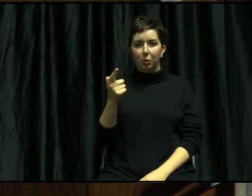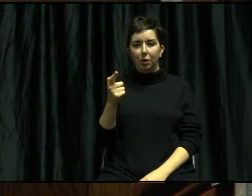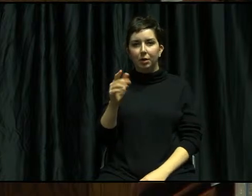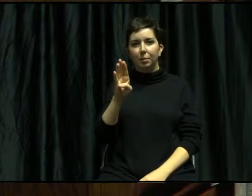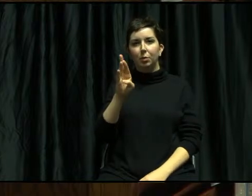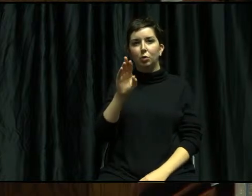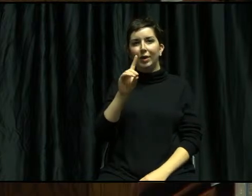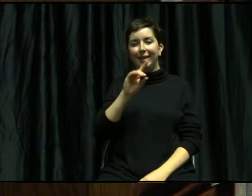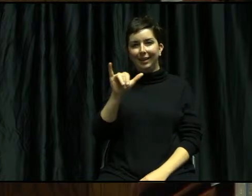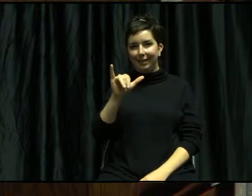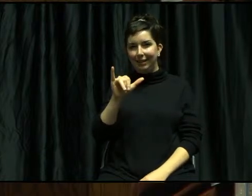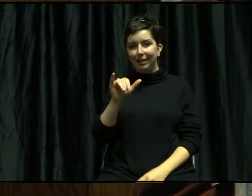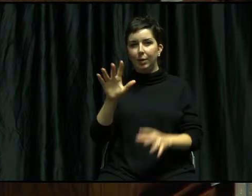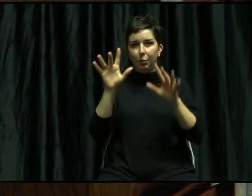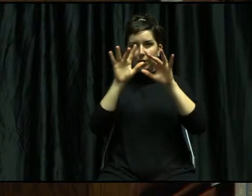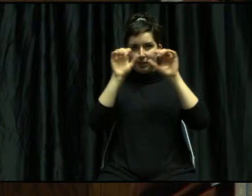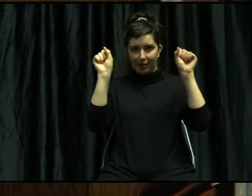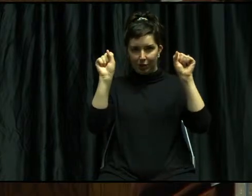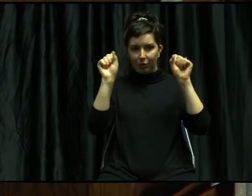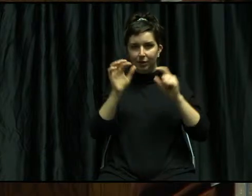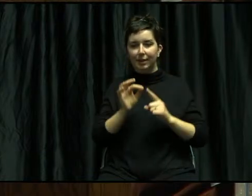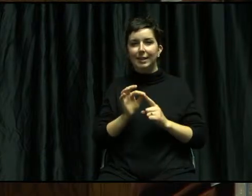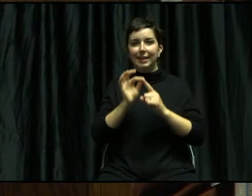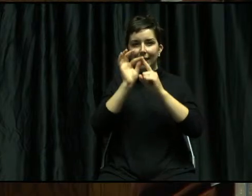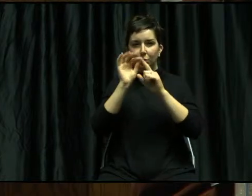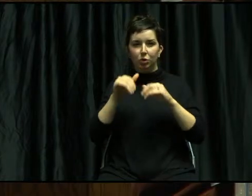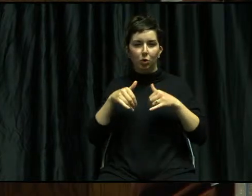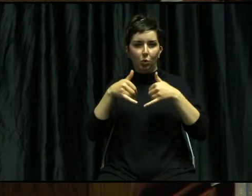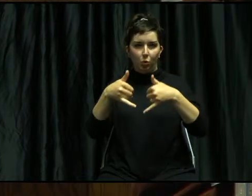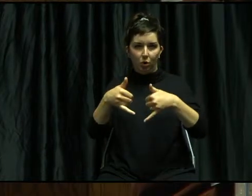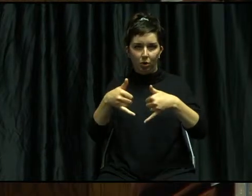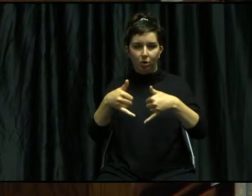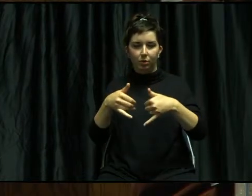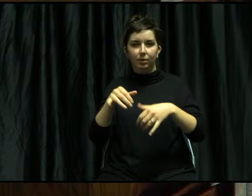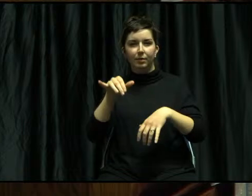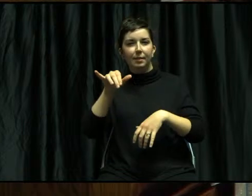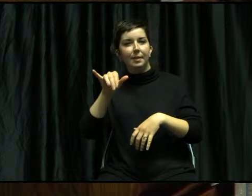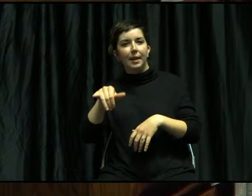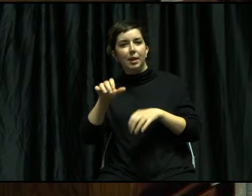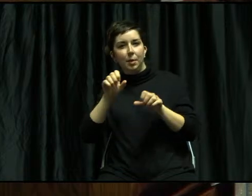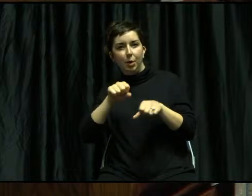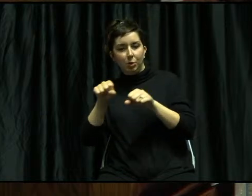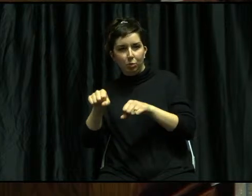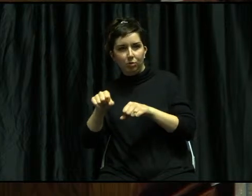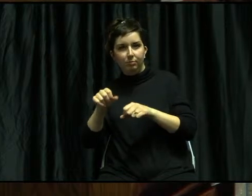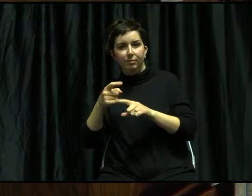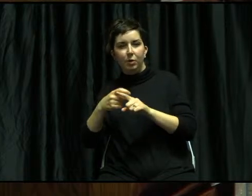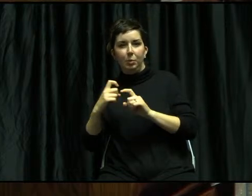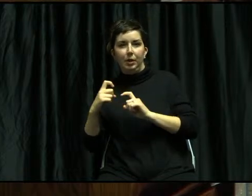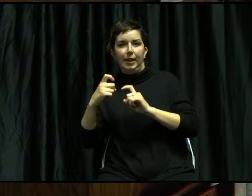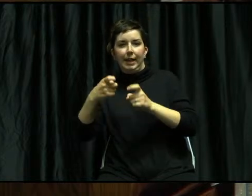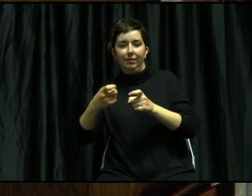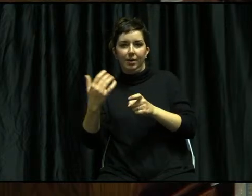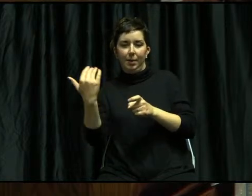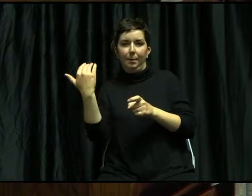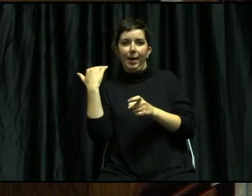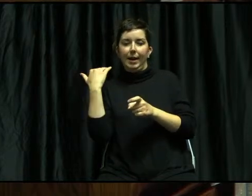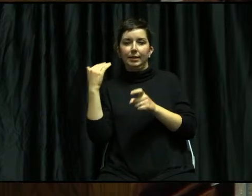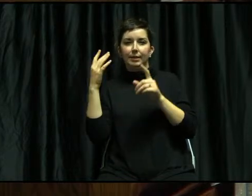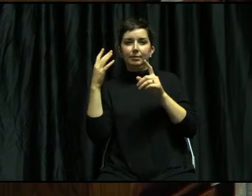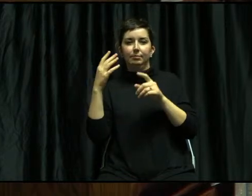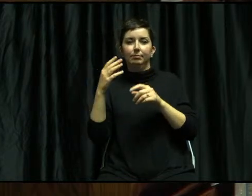Presidential Distinguished Professor Award, made possible by a generous gift from past Weber State